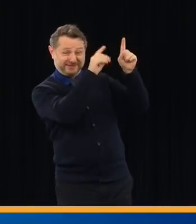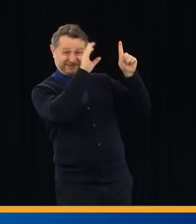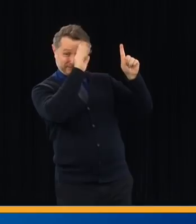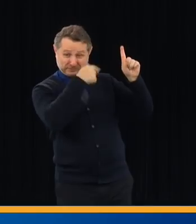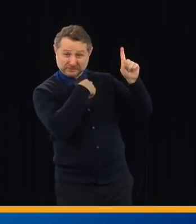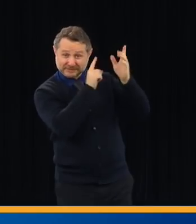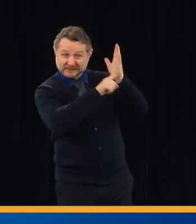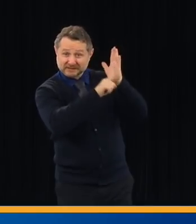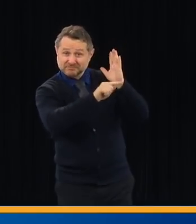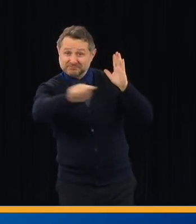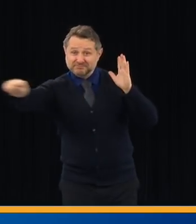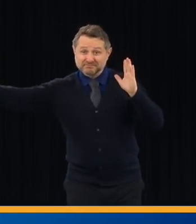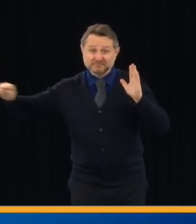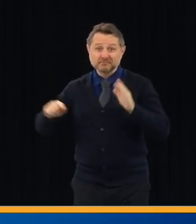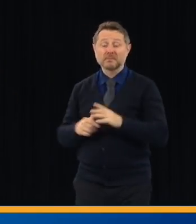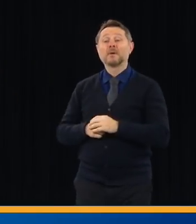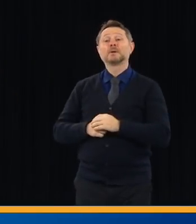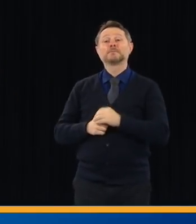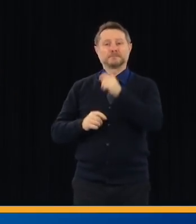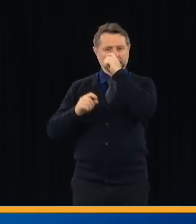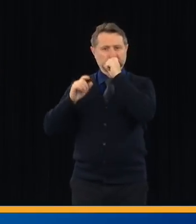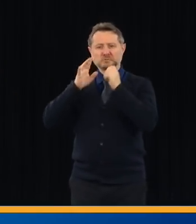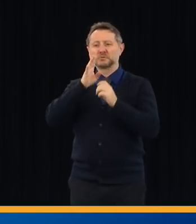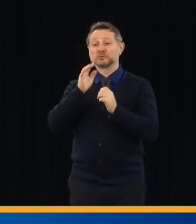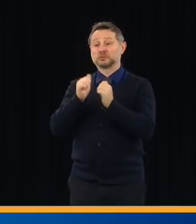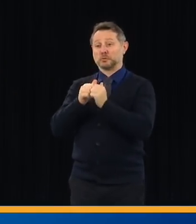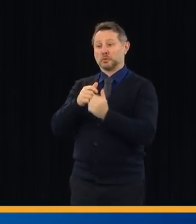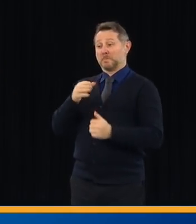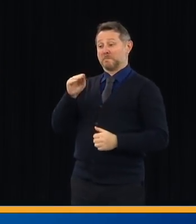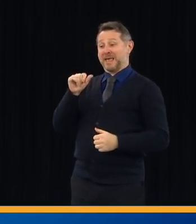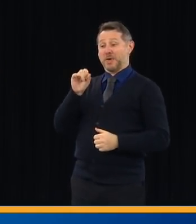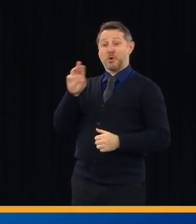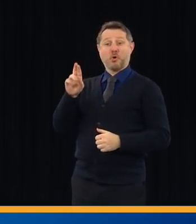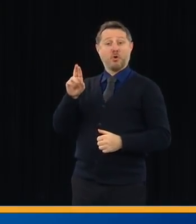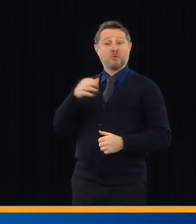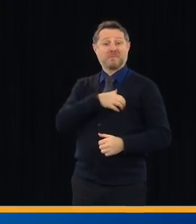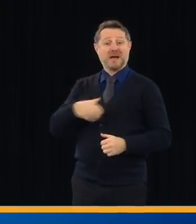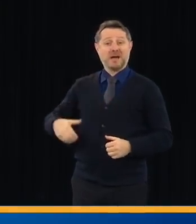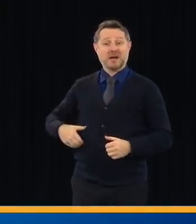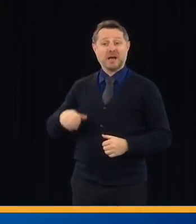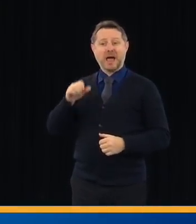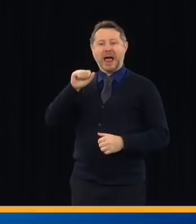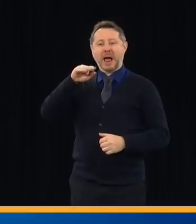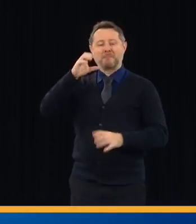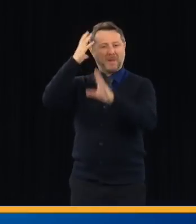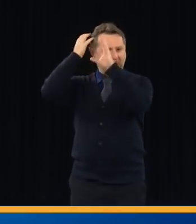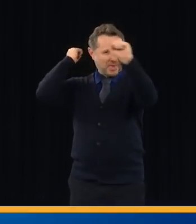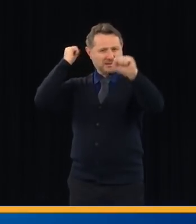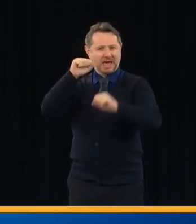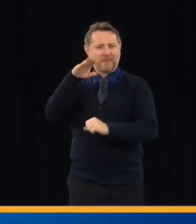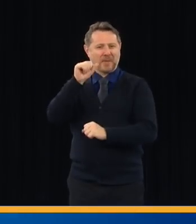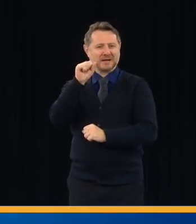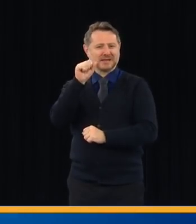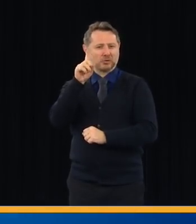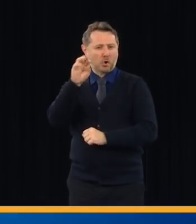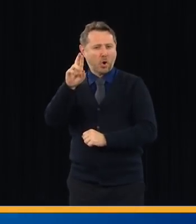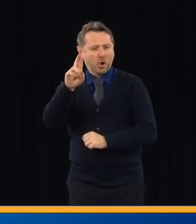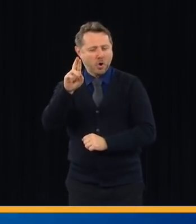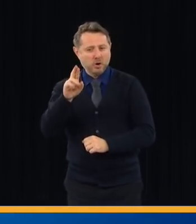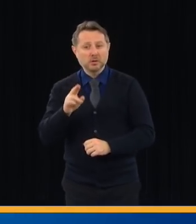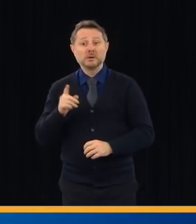spoke to the ambassador, and we got really good news today that the